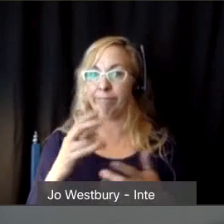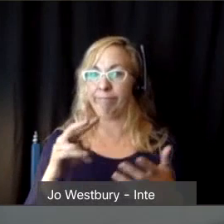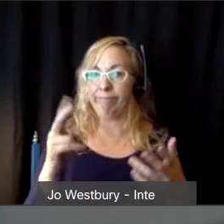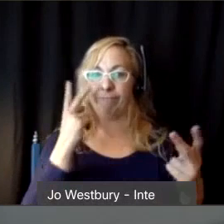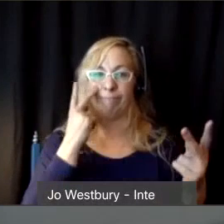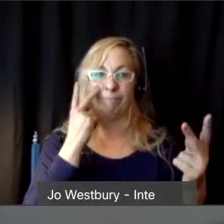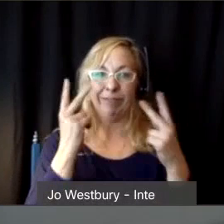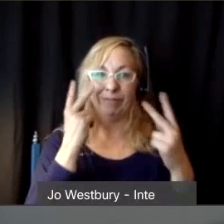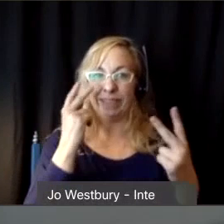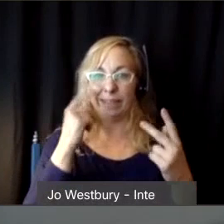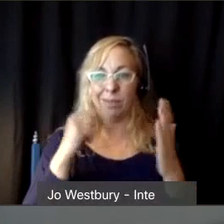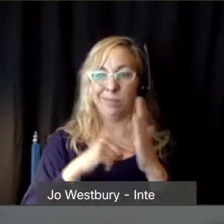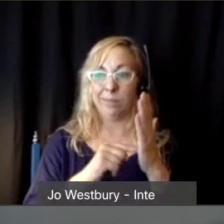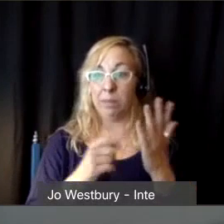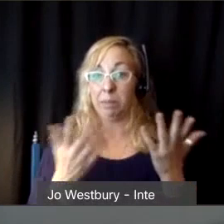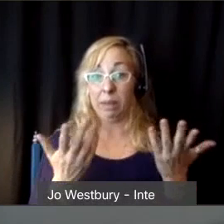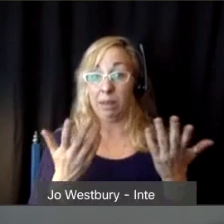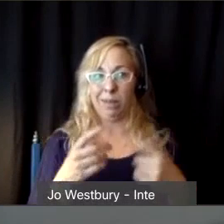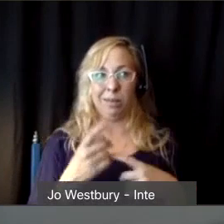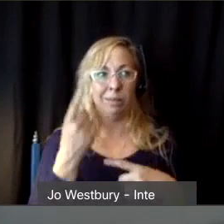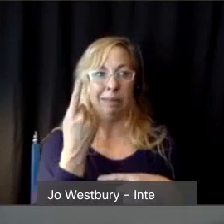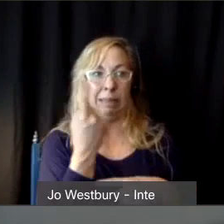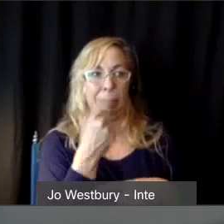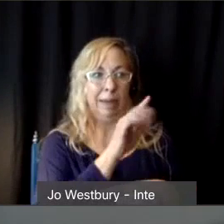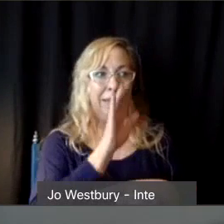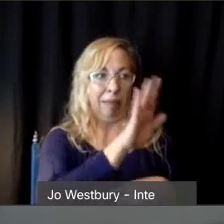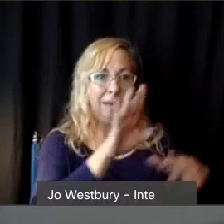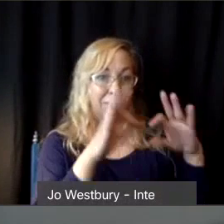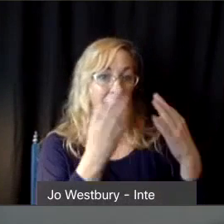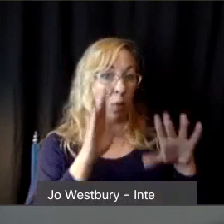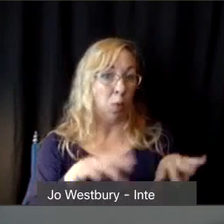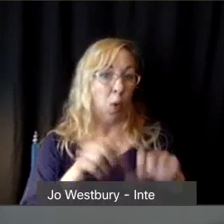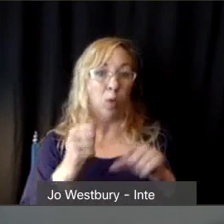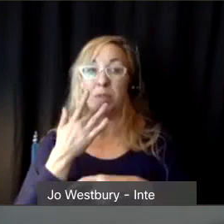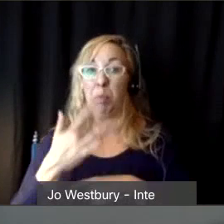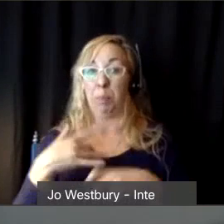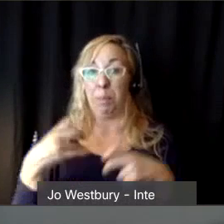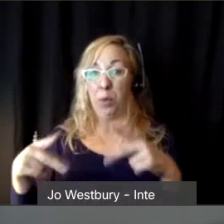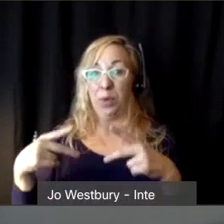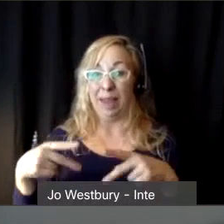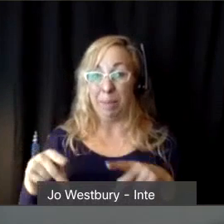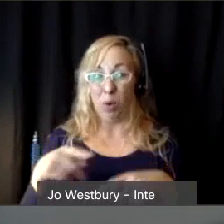the family's going to have a birthday party for someone, well, that would really concern me.